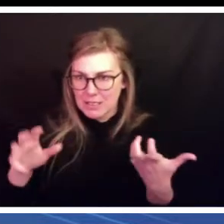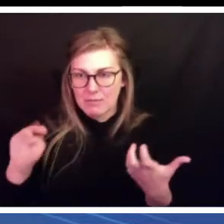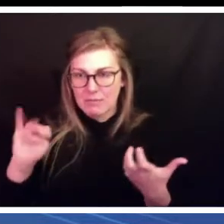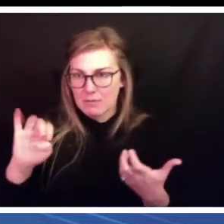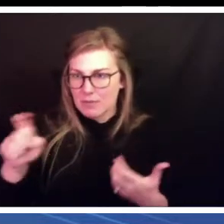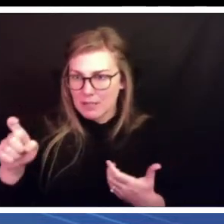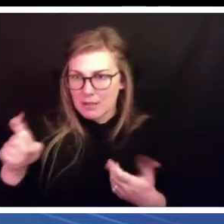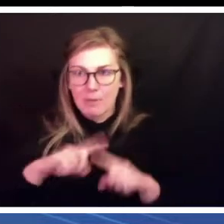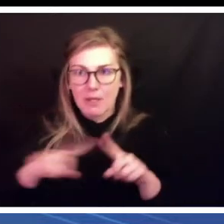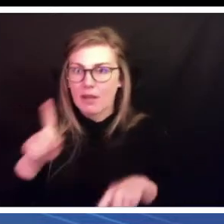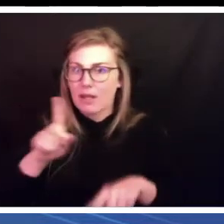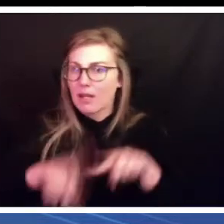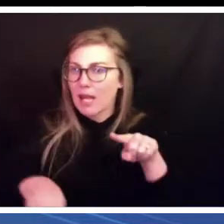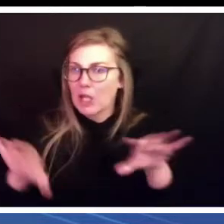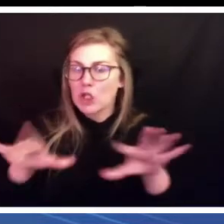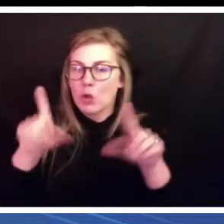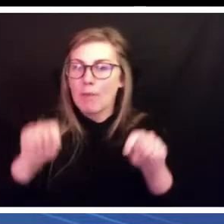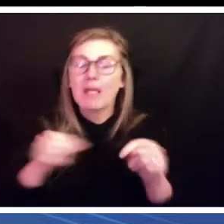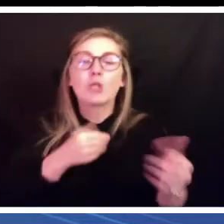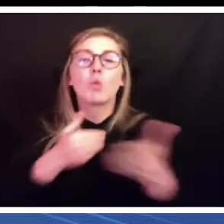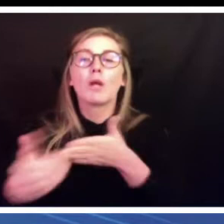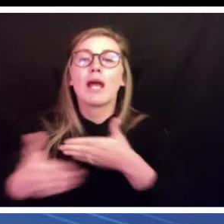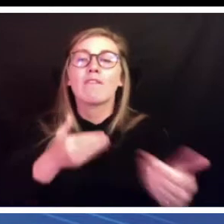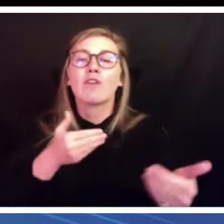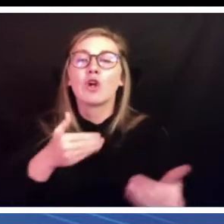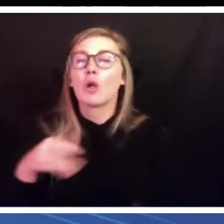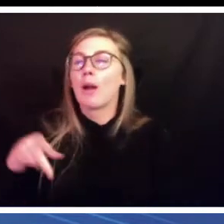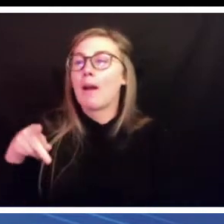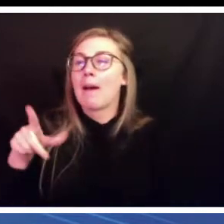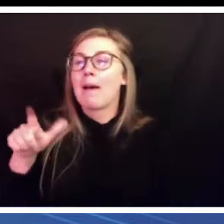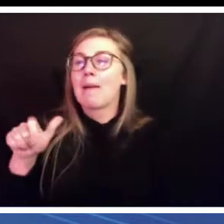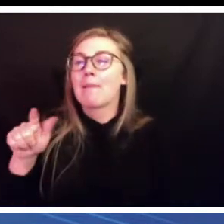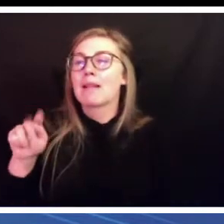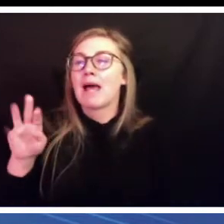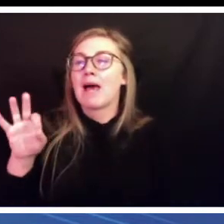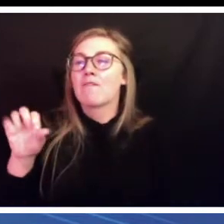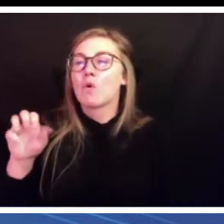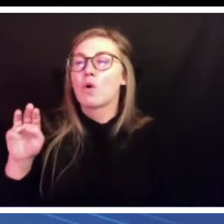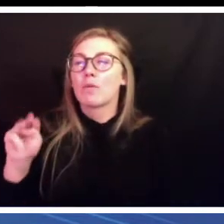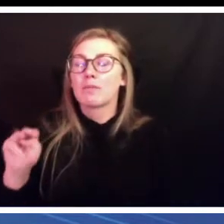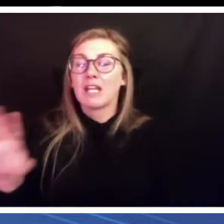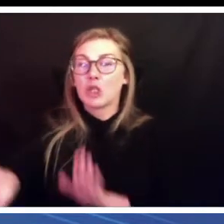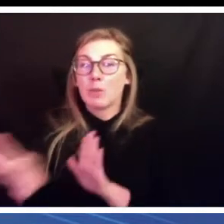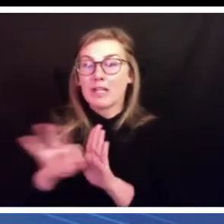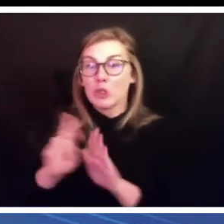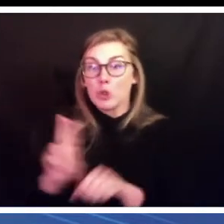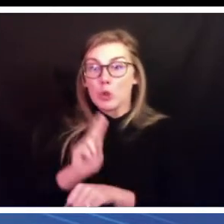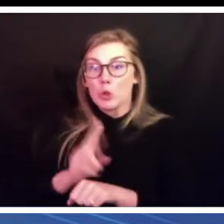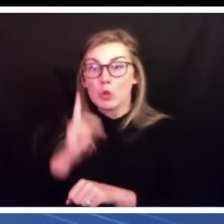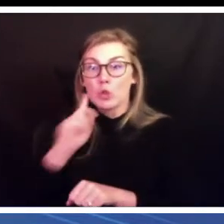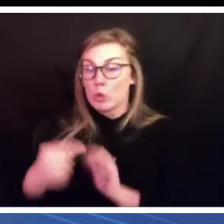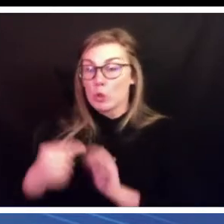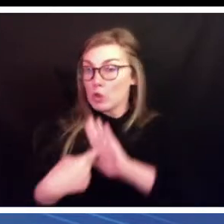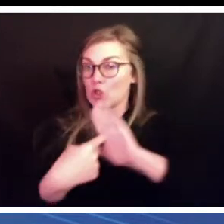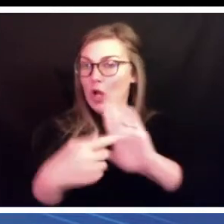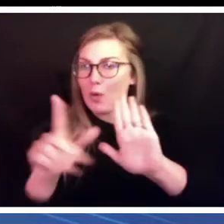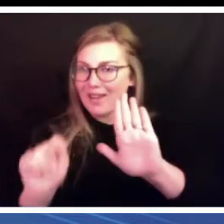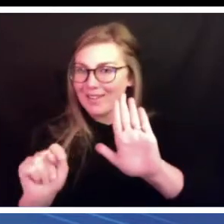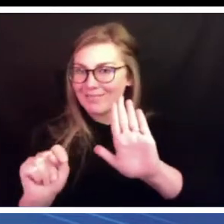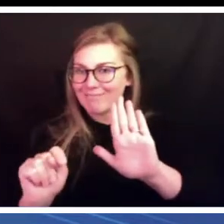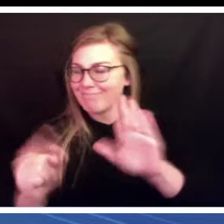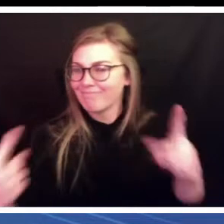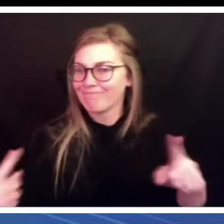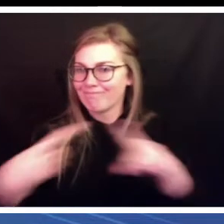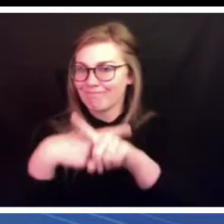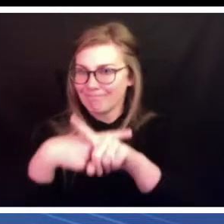or what platform they've chose does not accommodate this. So there's a huge gap during this particular time. And unless that media makes its way to Amazon